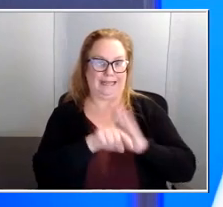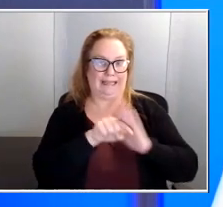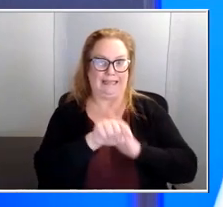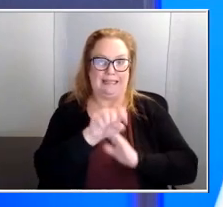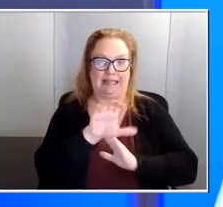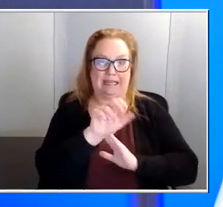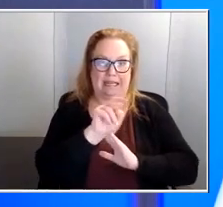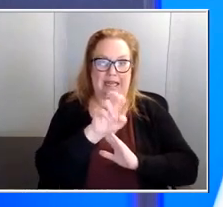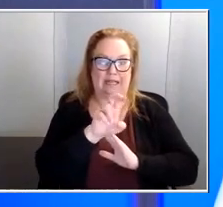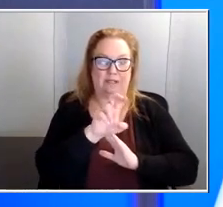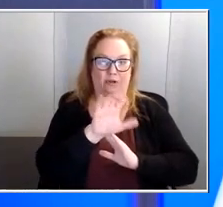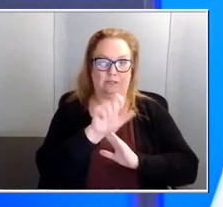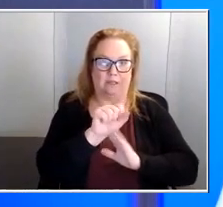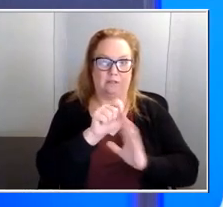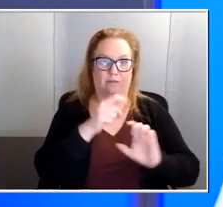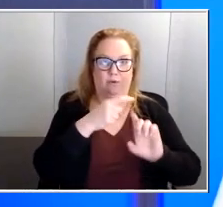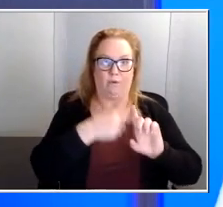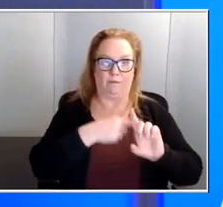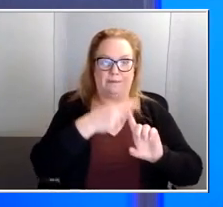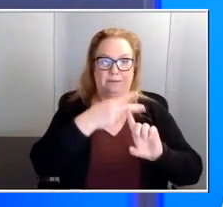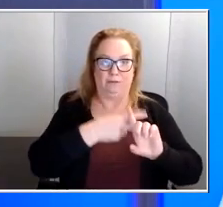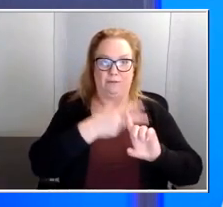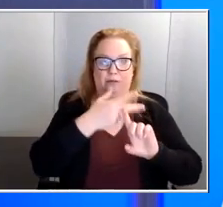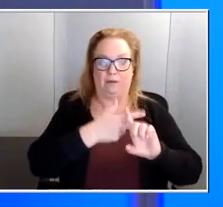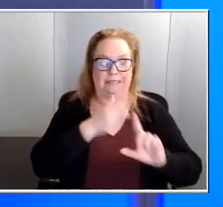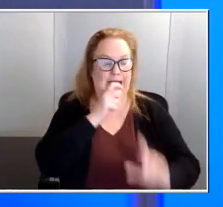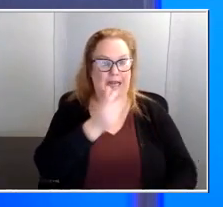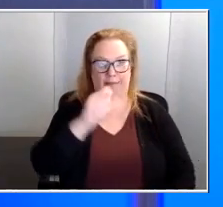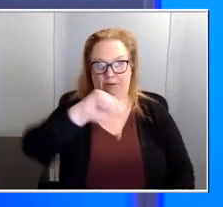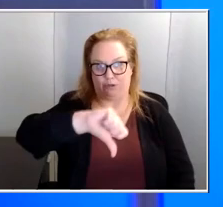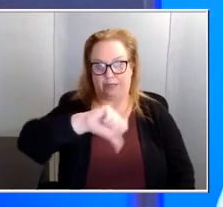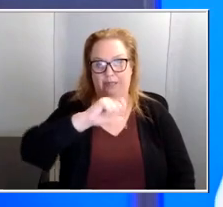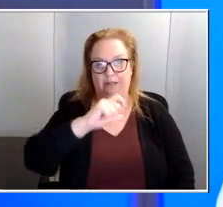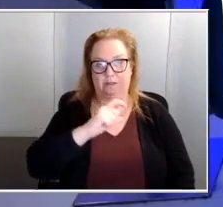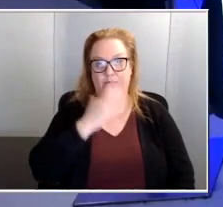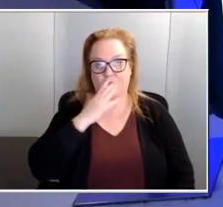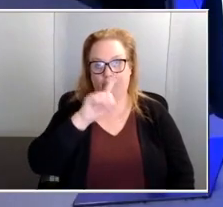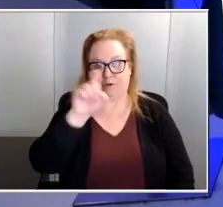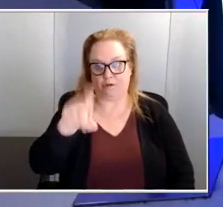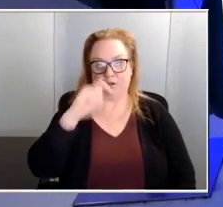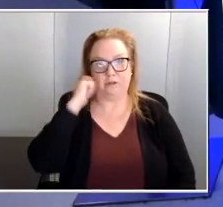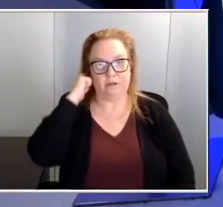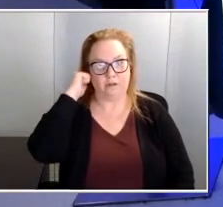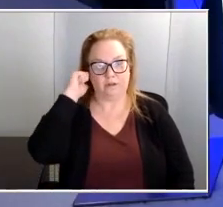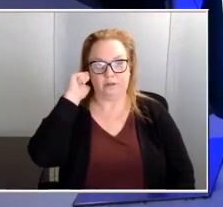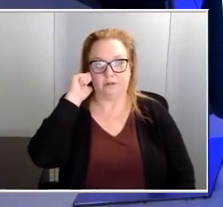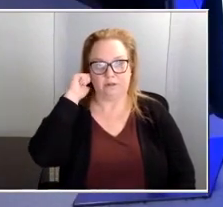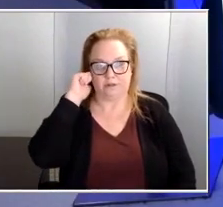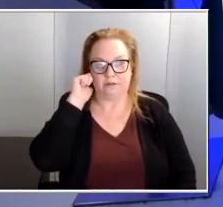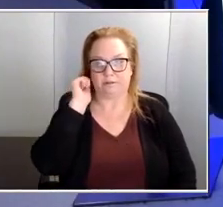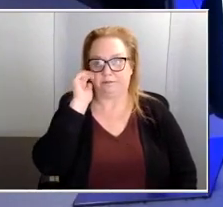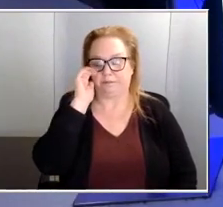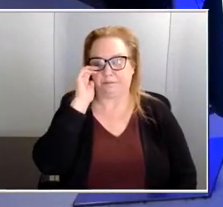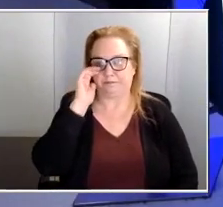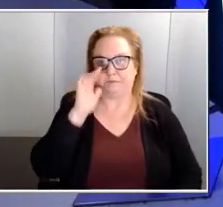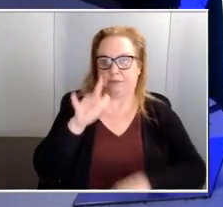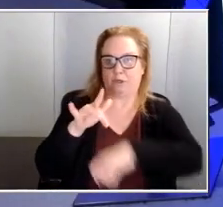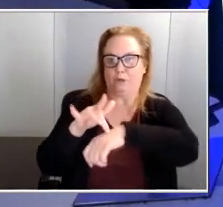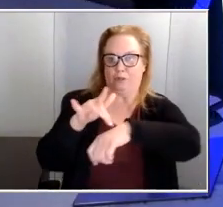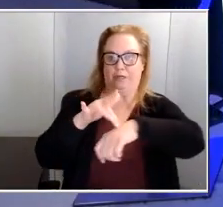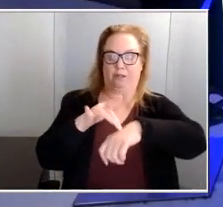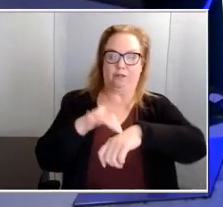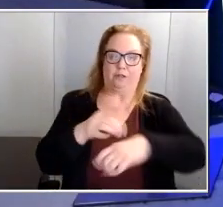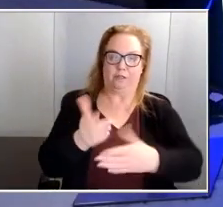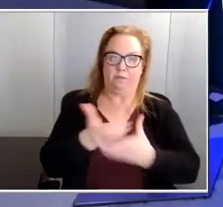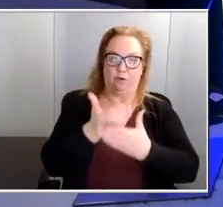weeks and months after we infuse them and not be rejected. Very good question. That is a pretty cool deal. So you just touched on some new